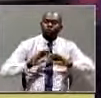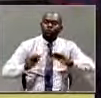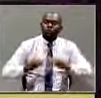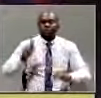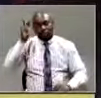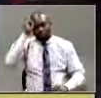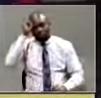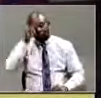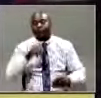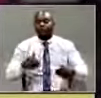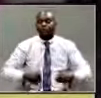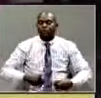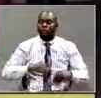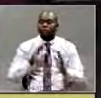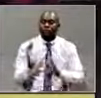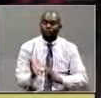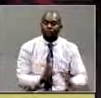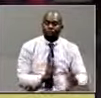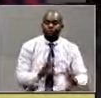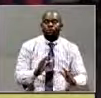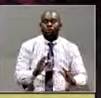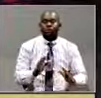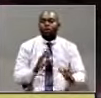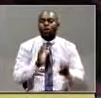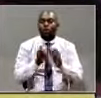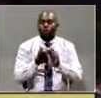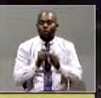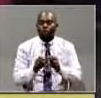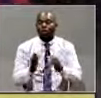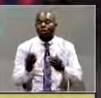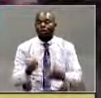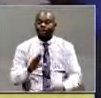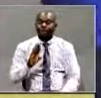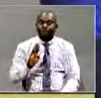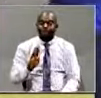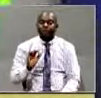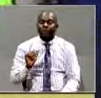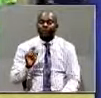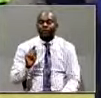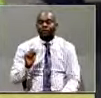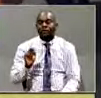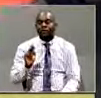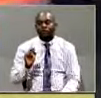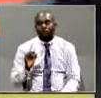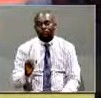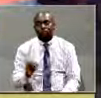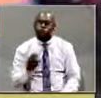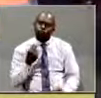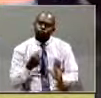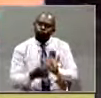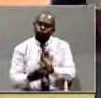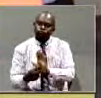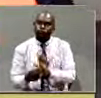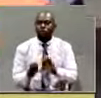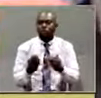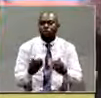the youngsters as they prepare for the continental tie. Batantu was impressed with the talent the young lads showcased as